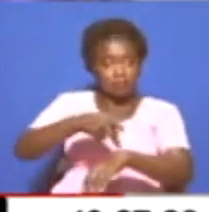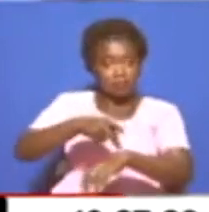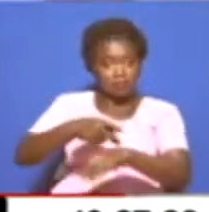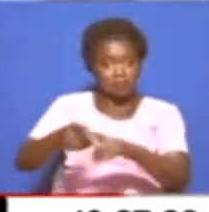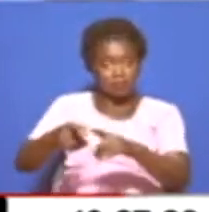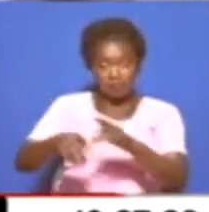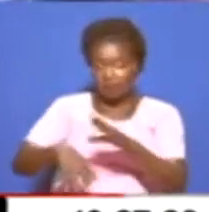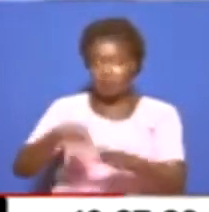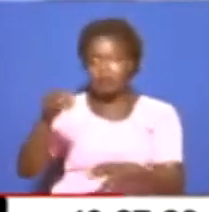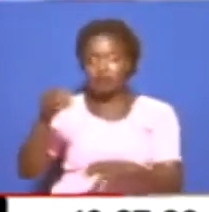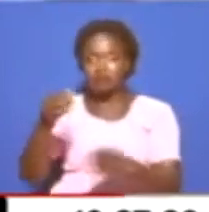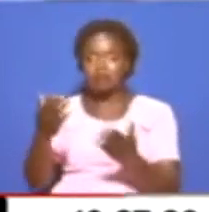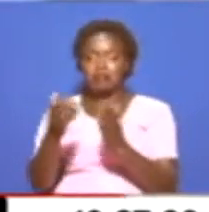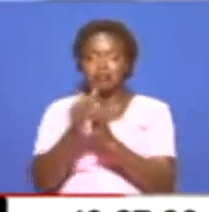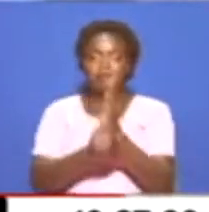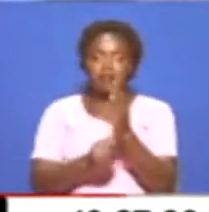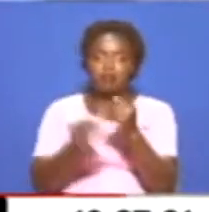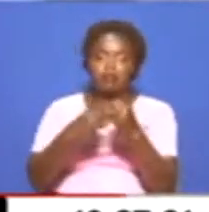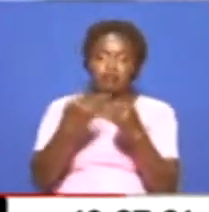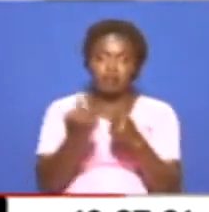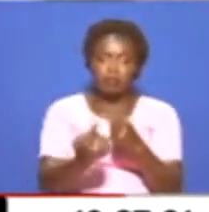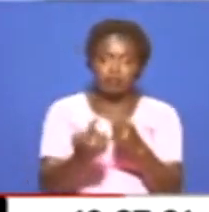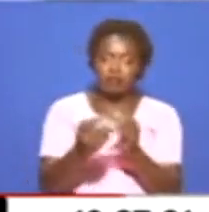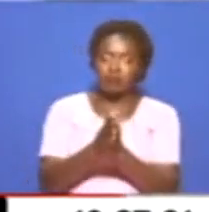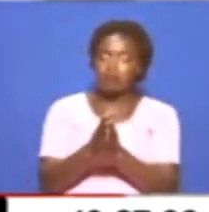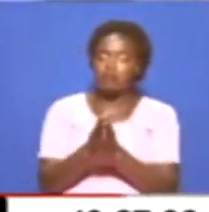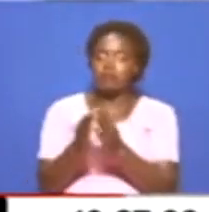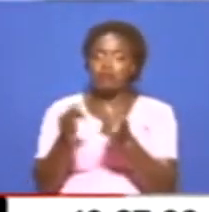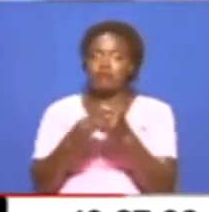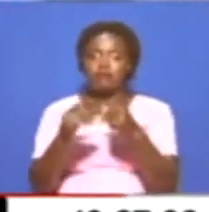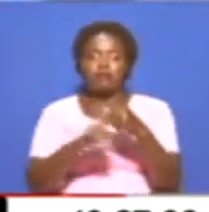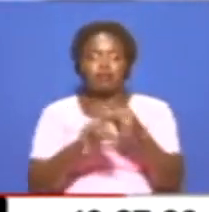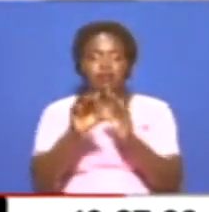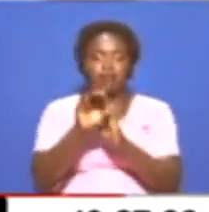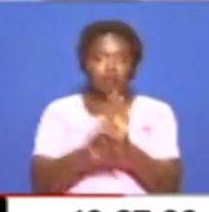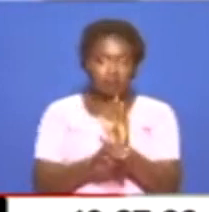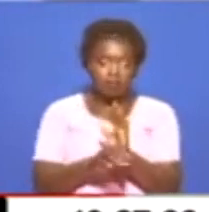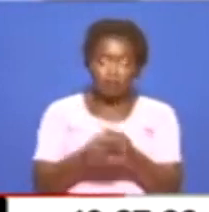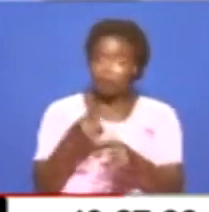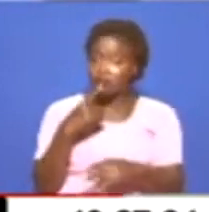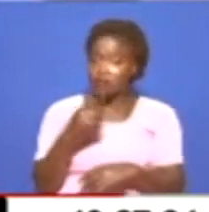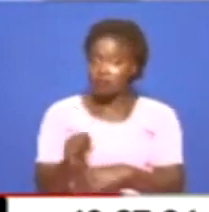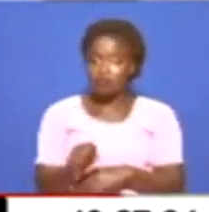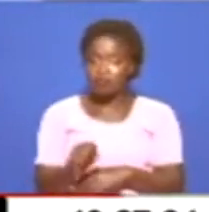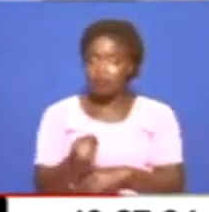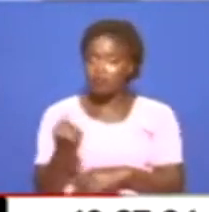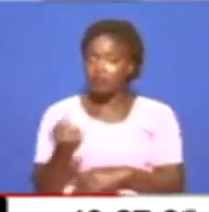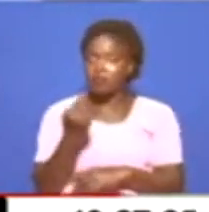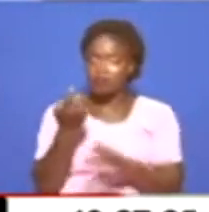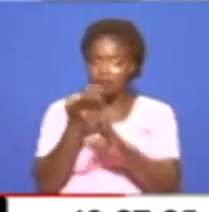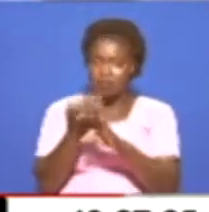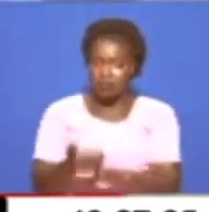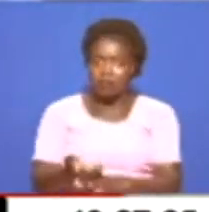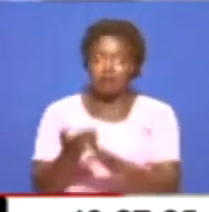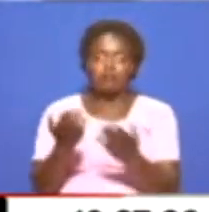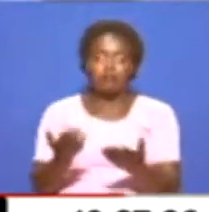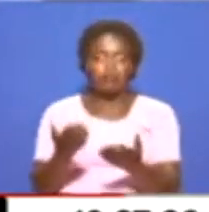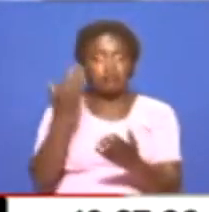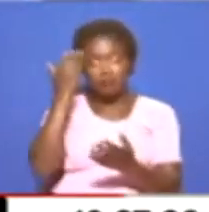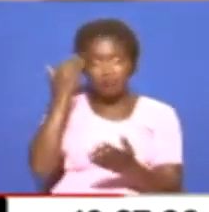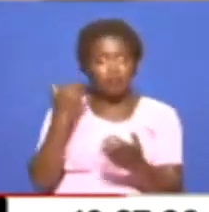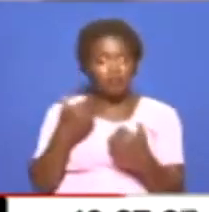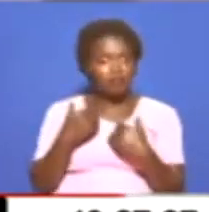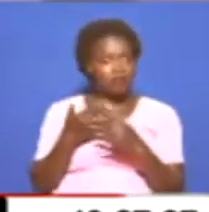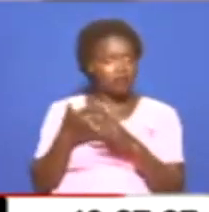find in Article 81 mm-hmm. and 86 of the Constitution. Mm-hmm. So the only difficulty that the court had initially